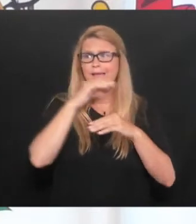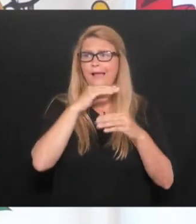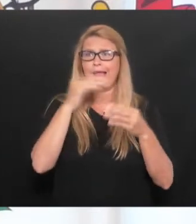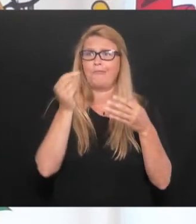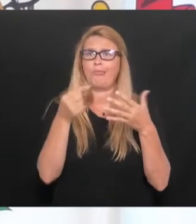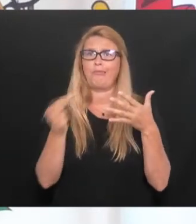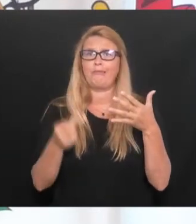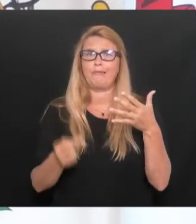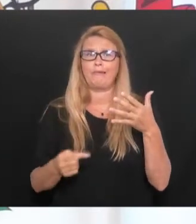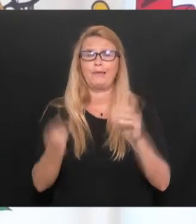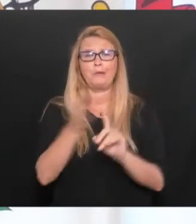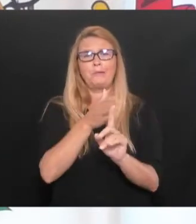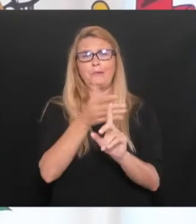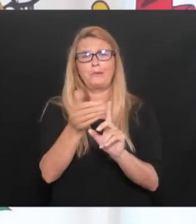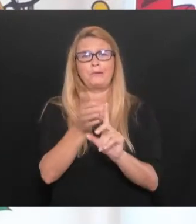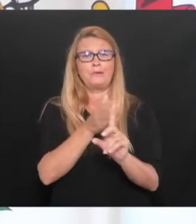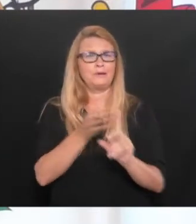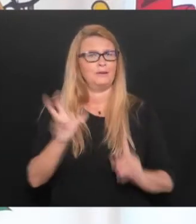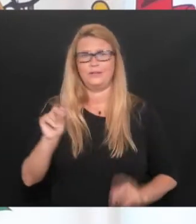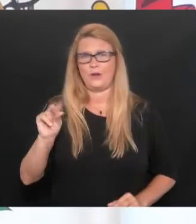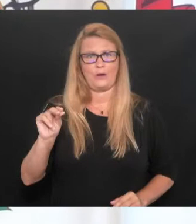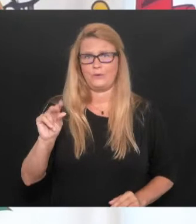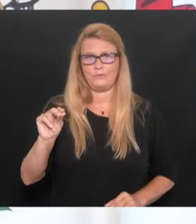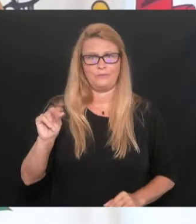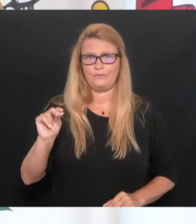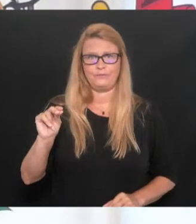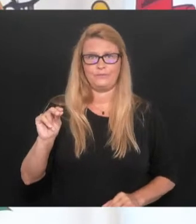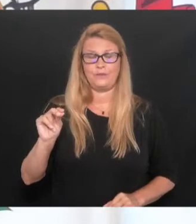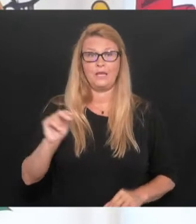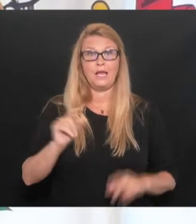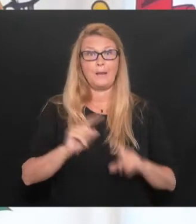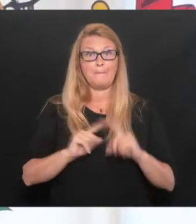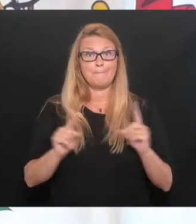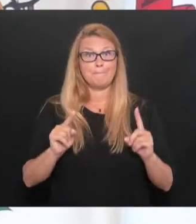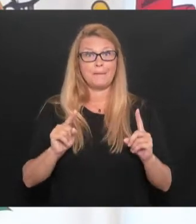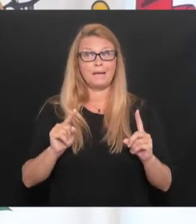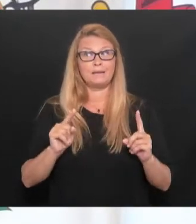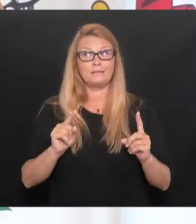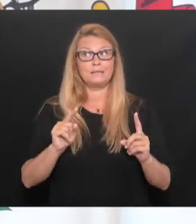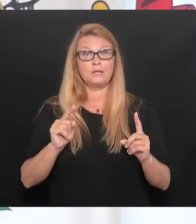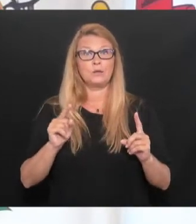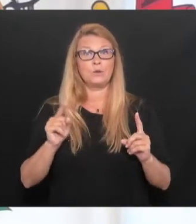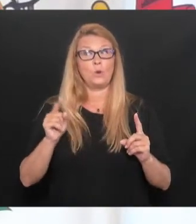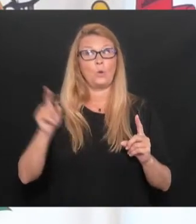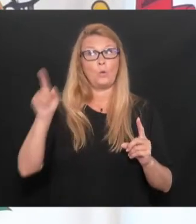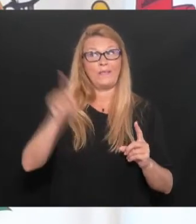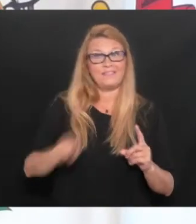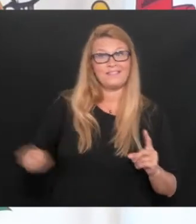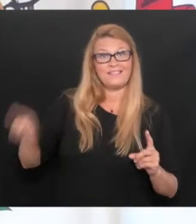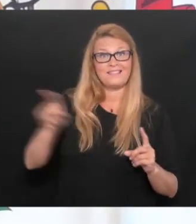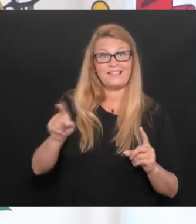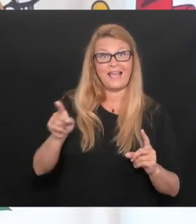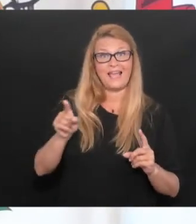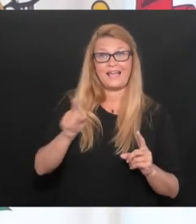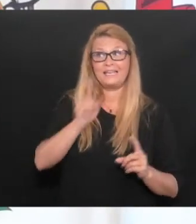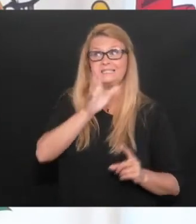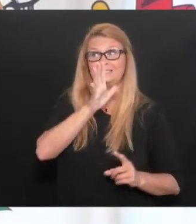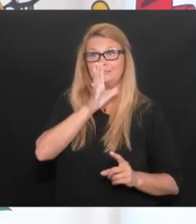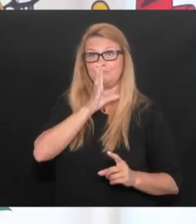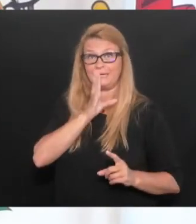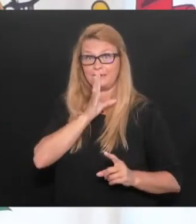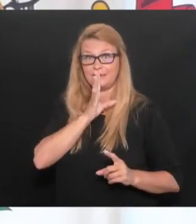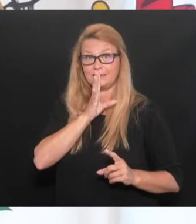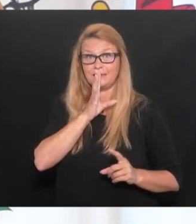that comes along. But when we speak, and especially those, when they speak, and when they tell me, and then